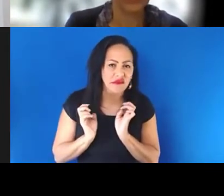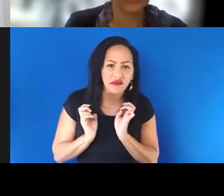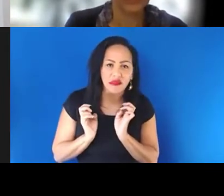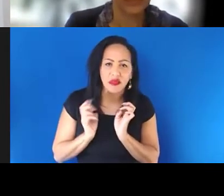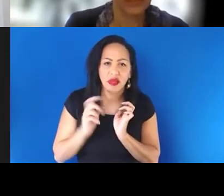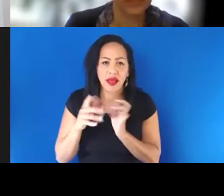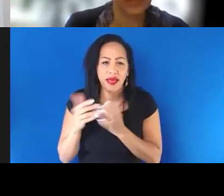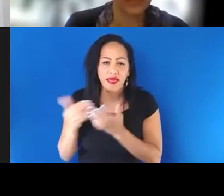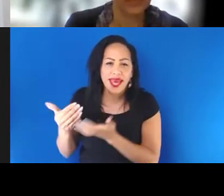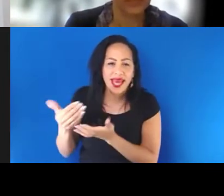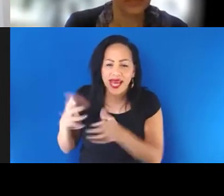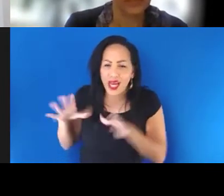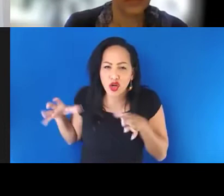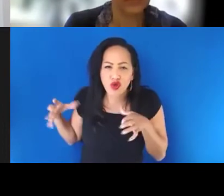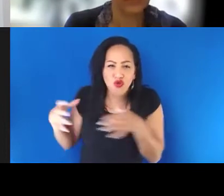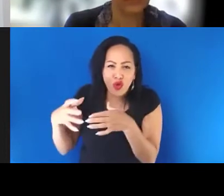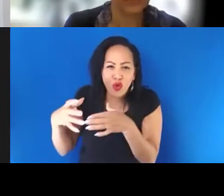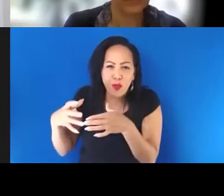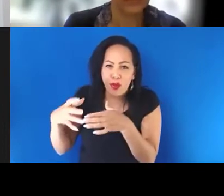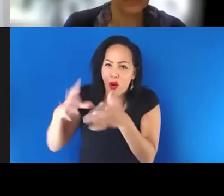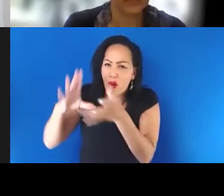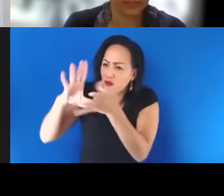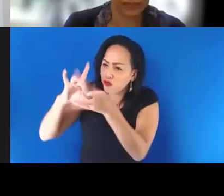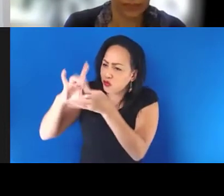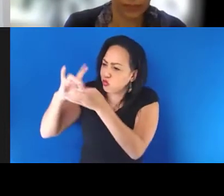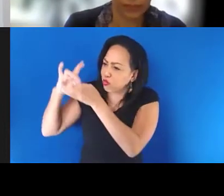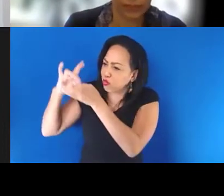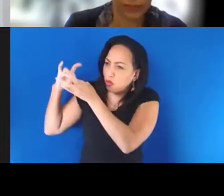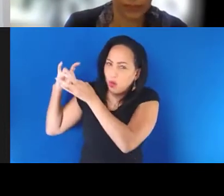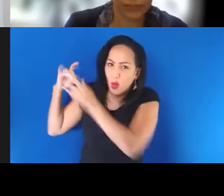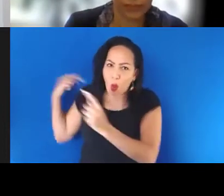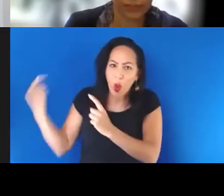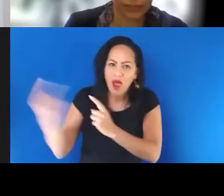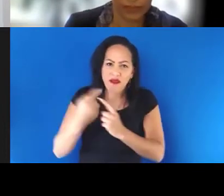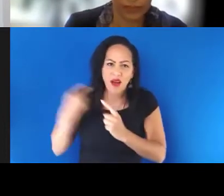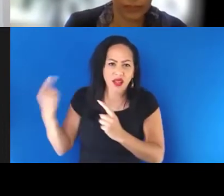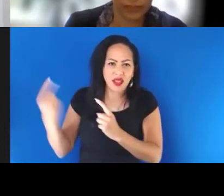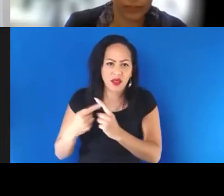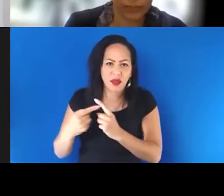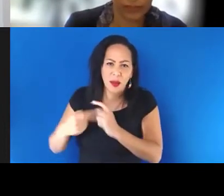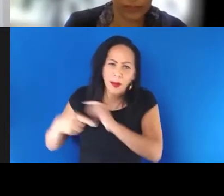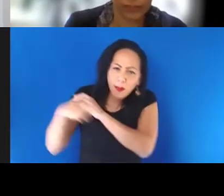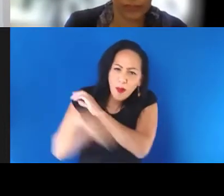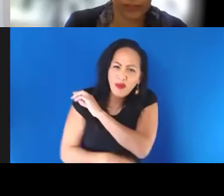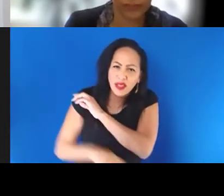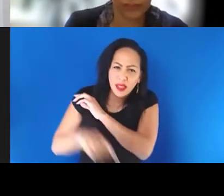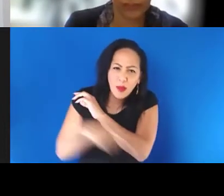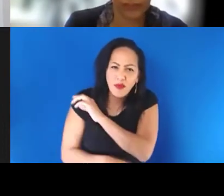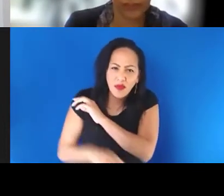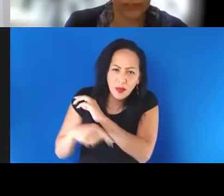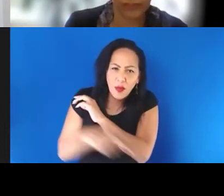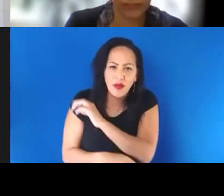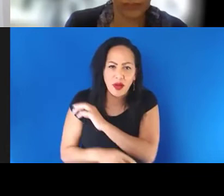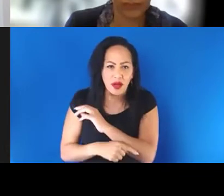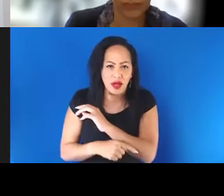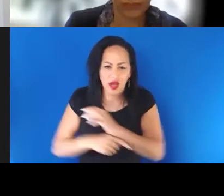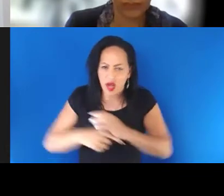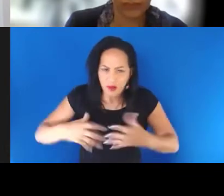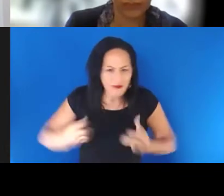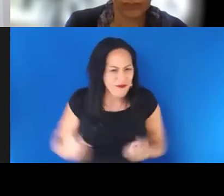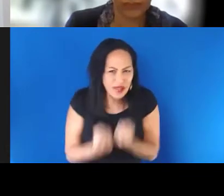intergenerational imageries of being in poverty were so strong that it was like just peeling layers and